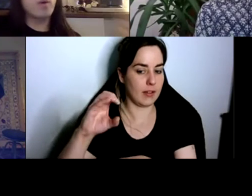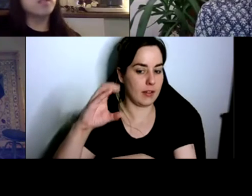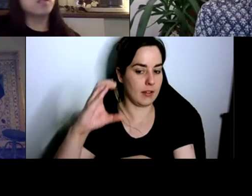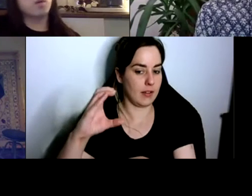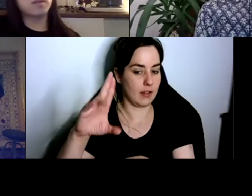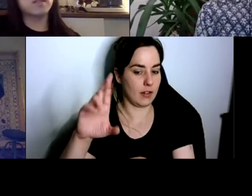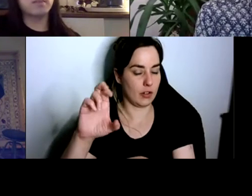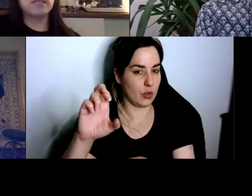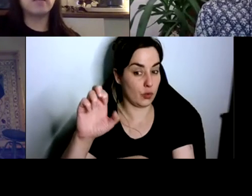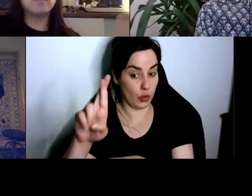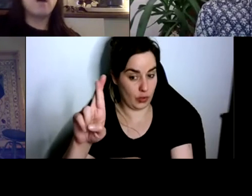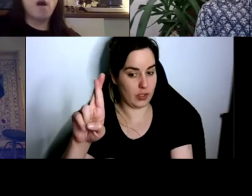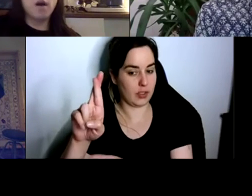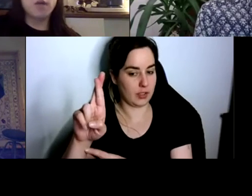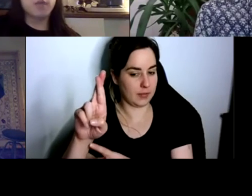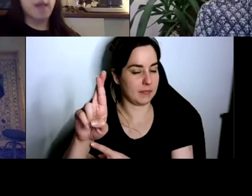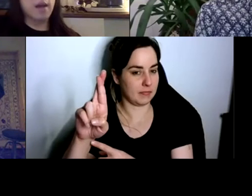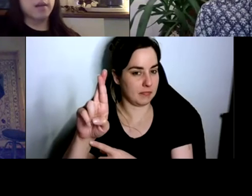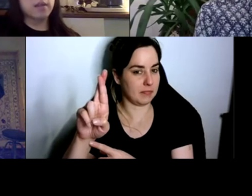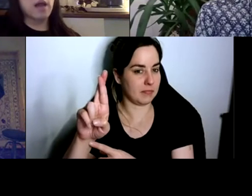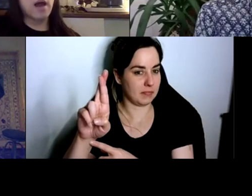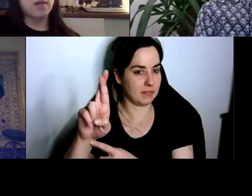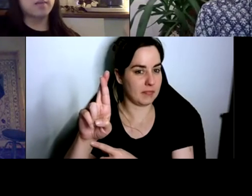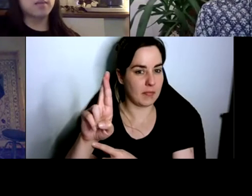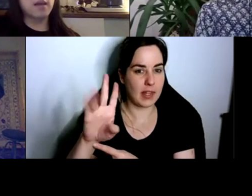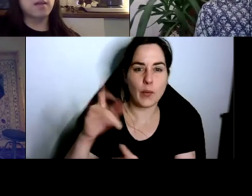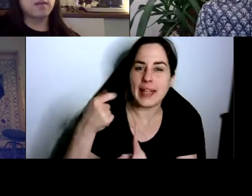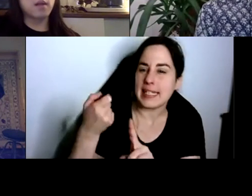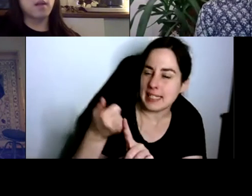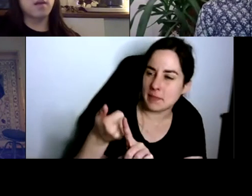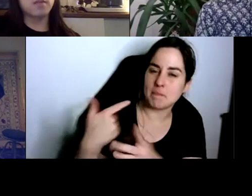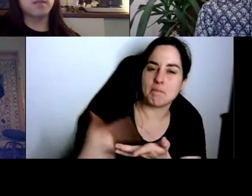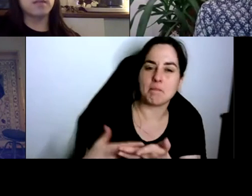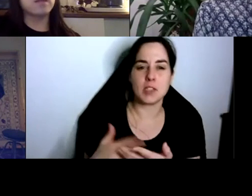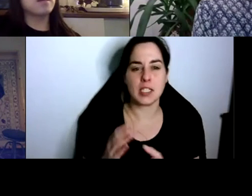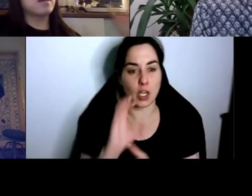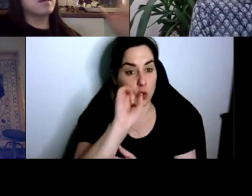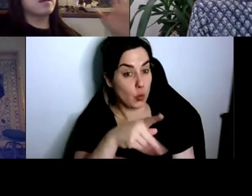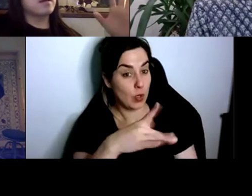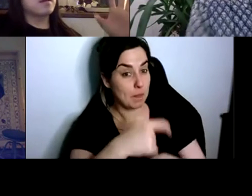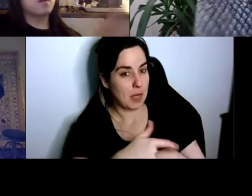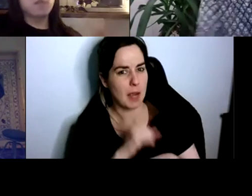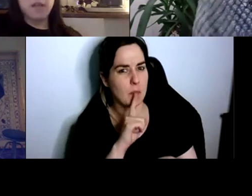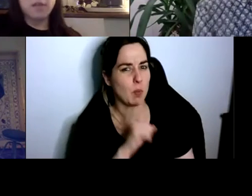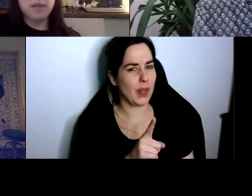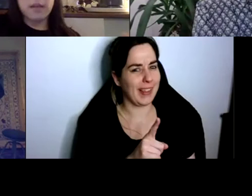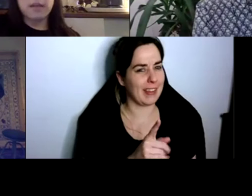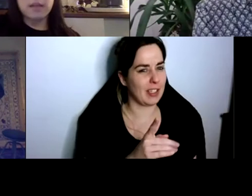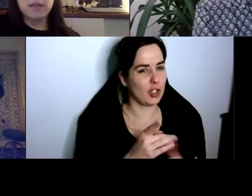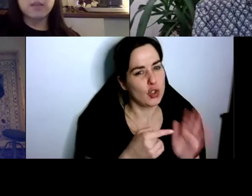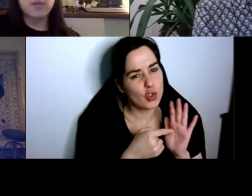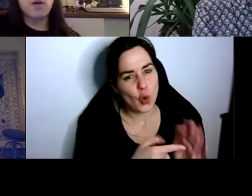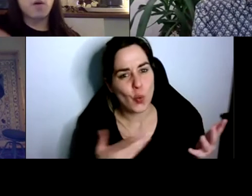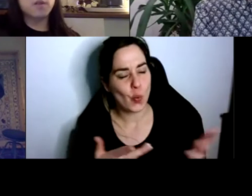it like points towards the bleak, hard, precarious times and a lot of the, you know, the suffering